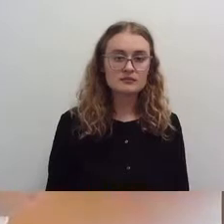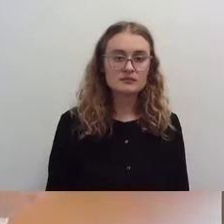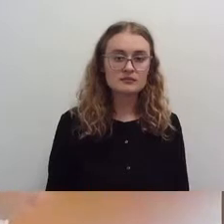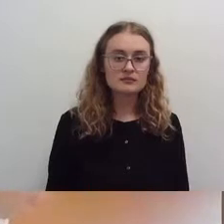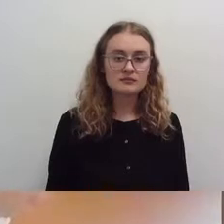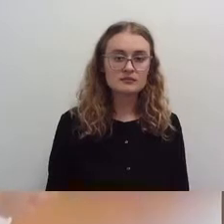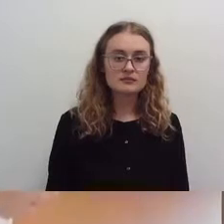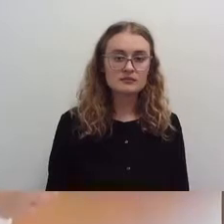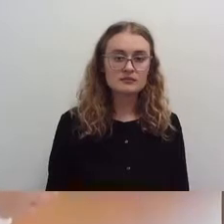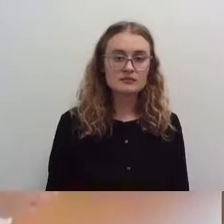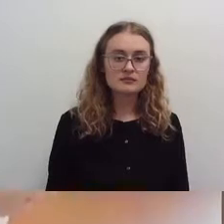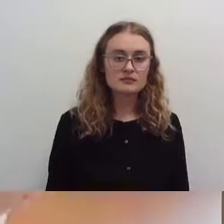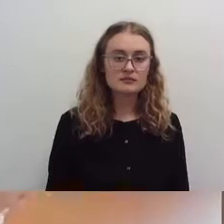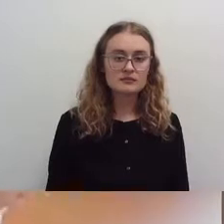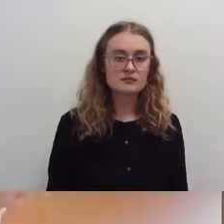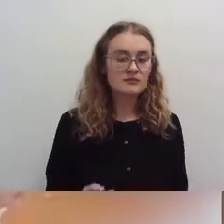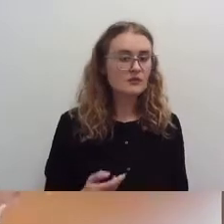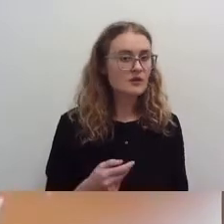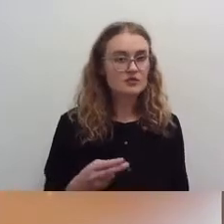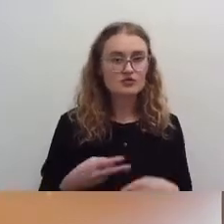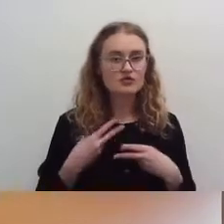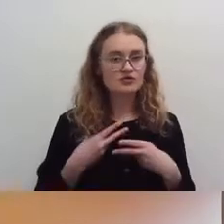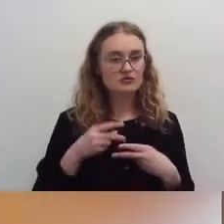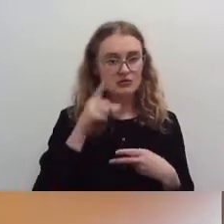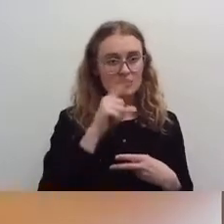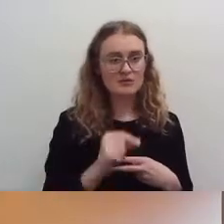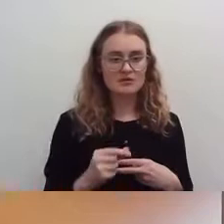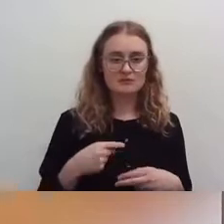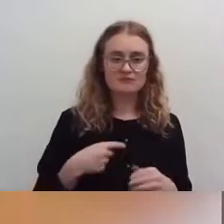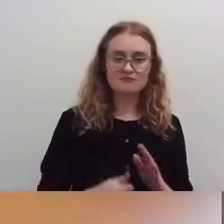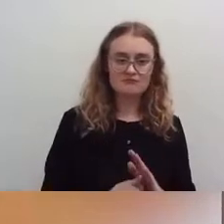save labai laimingas, didžiuoja savim.